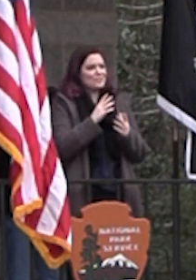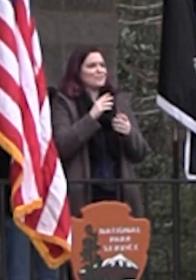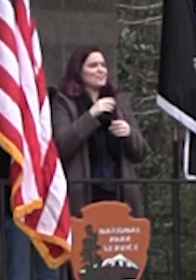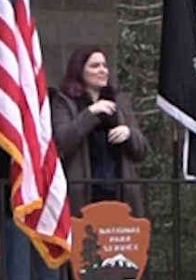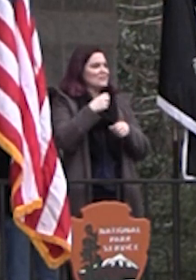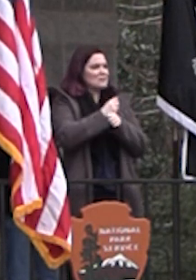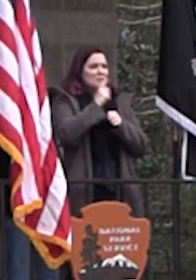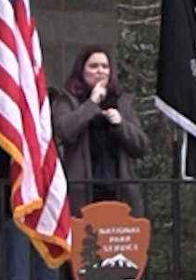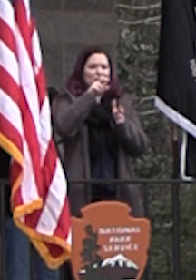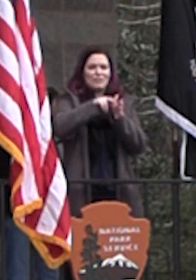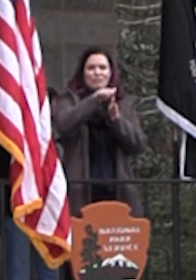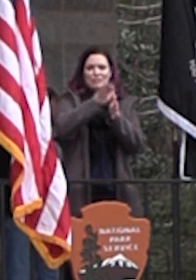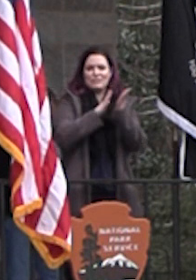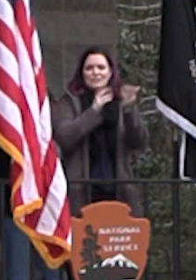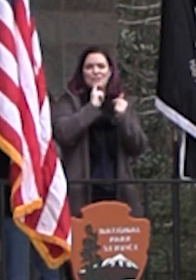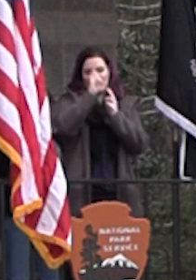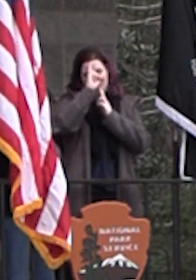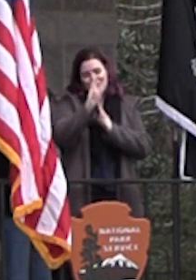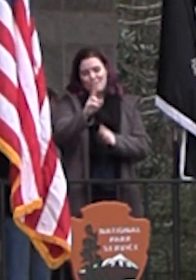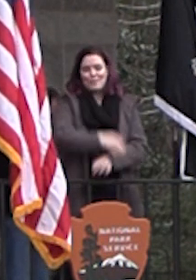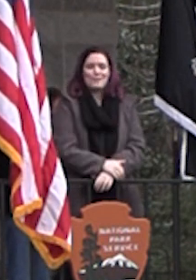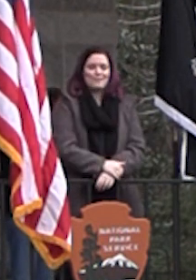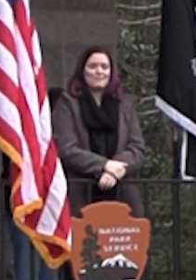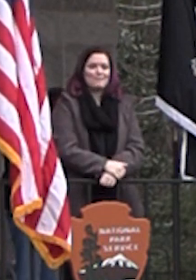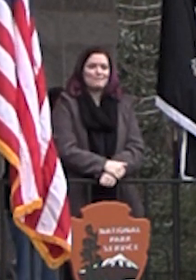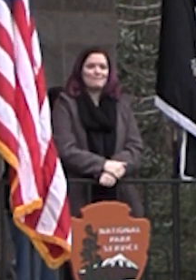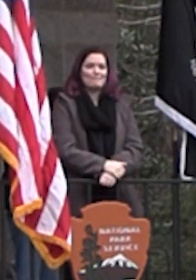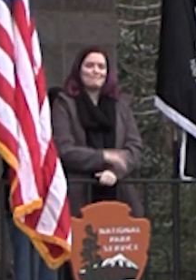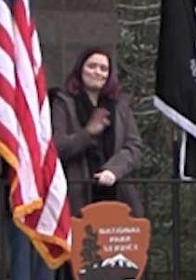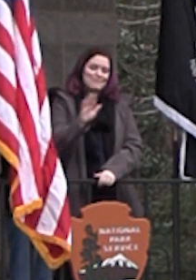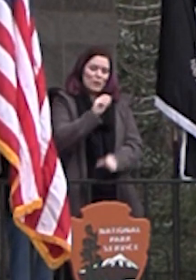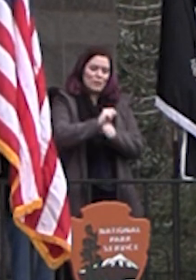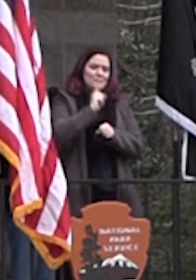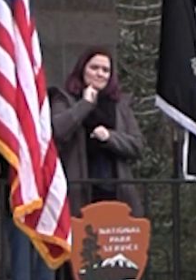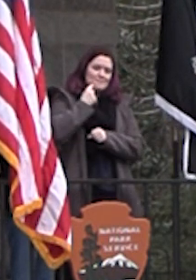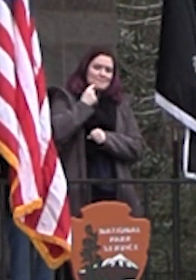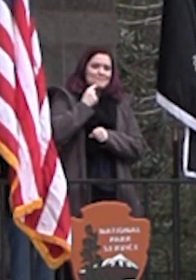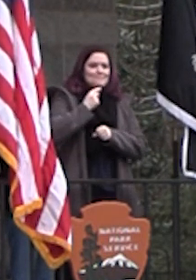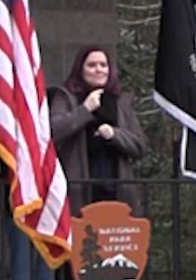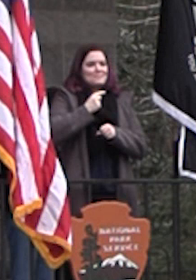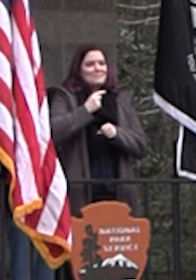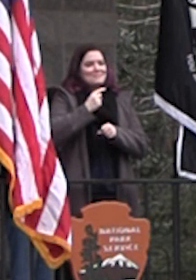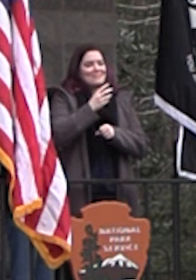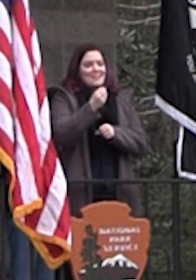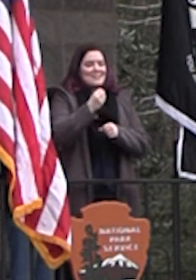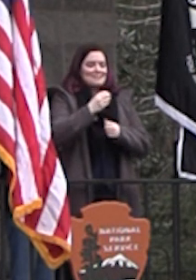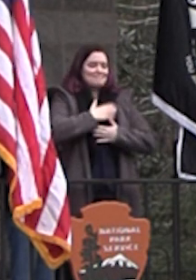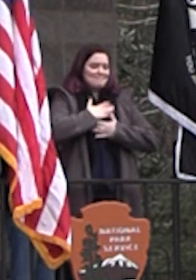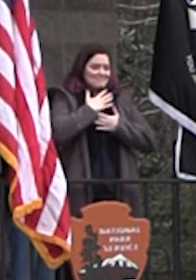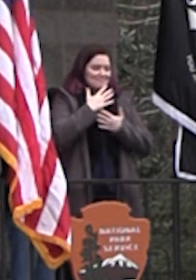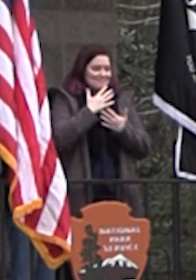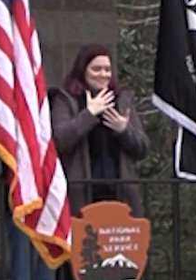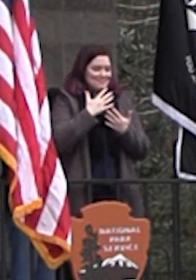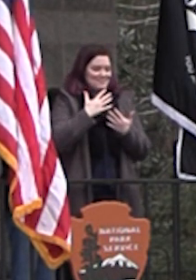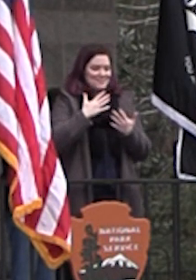funeral services are honorable. They take their work seriously, but also with a joy and sense of